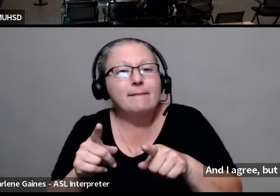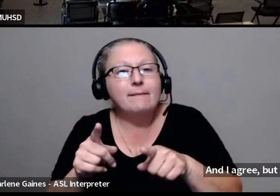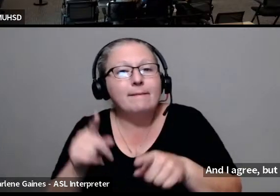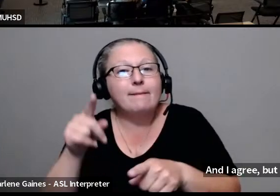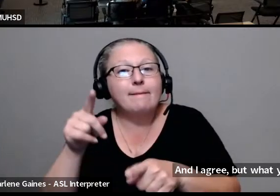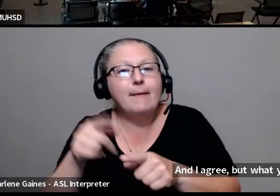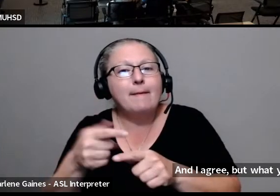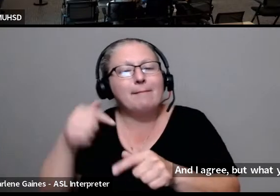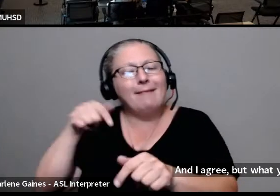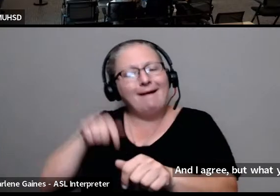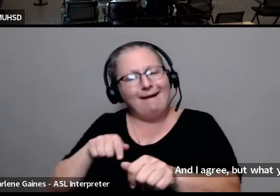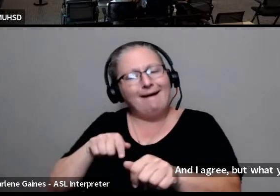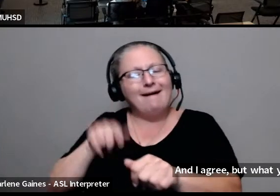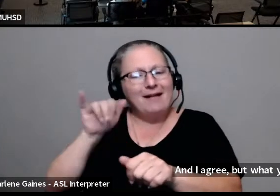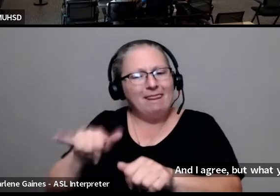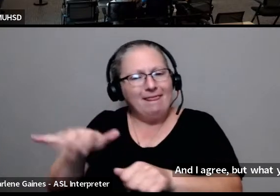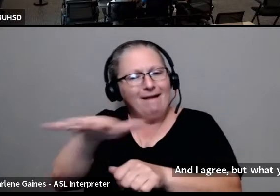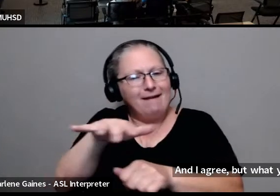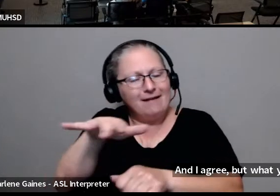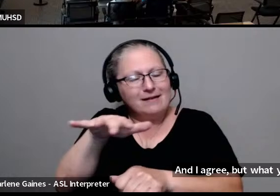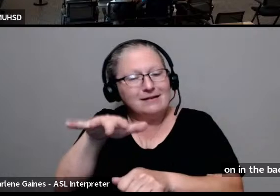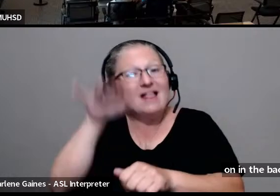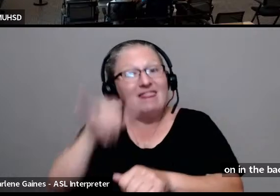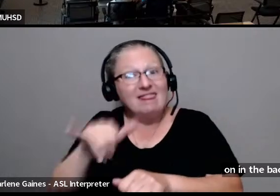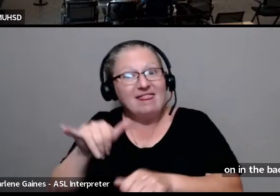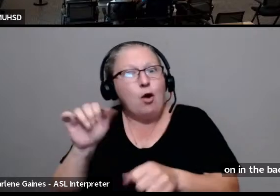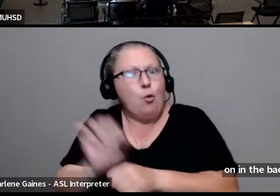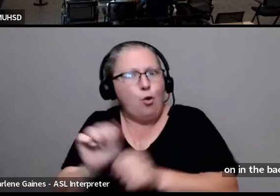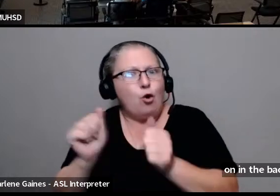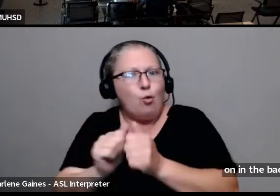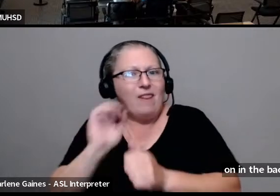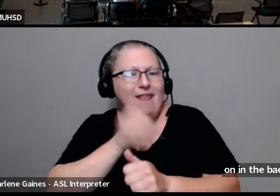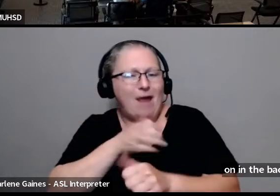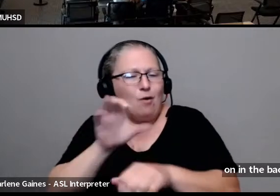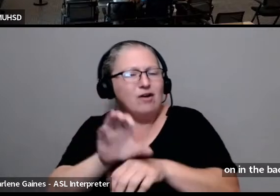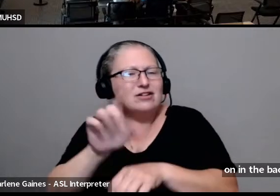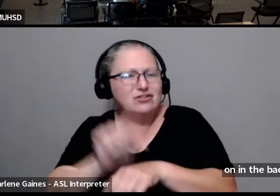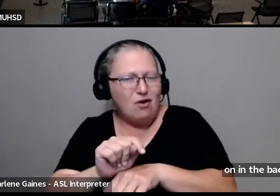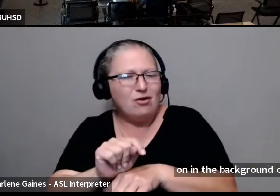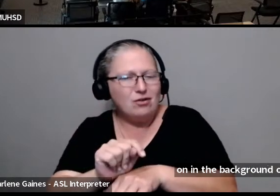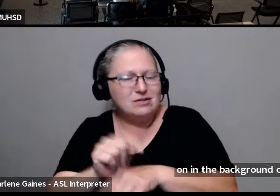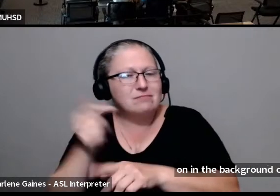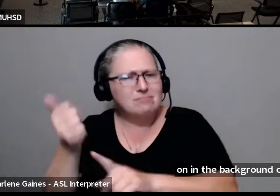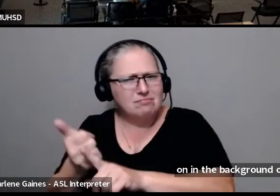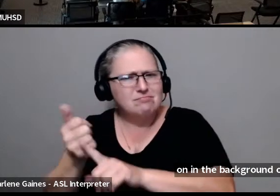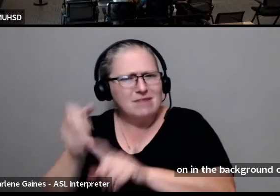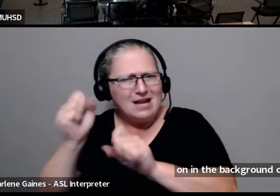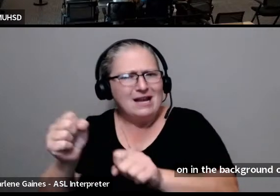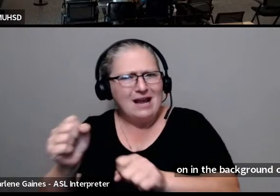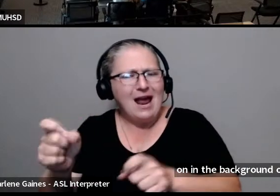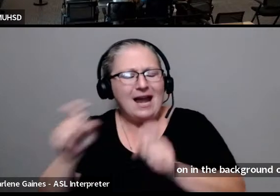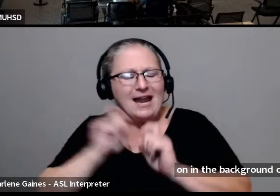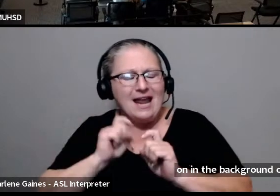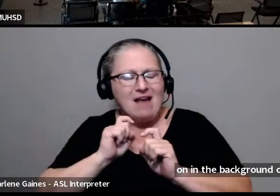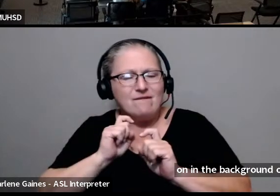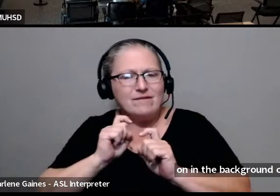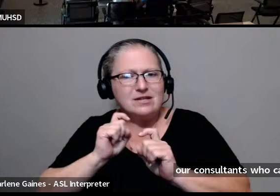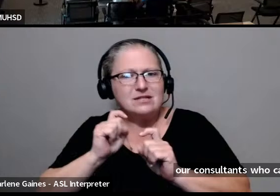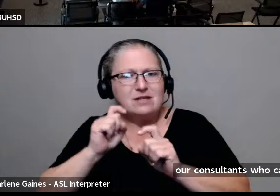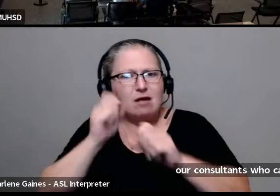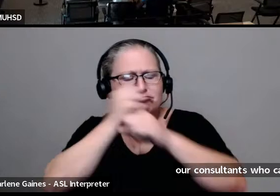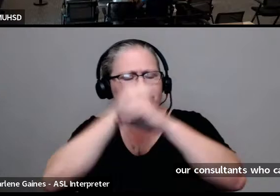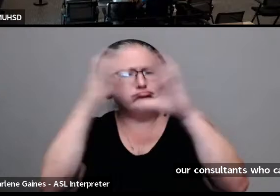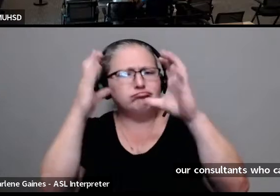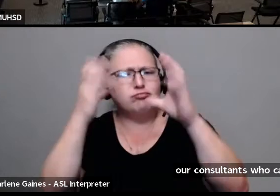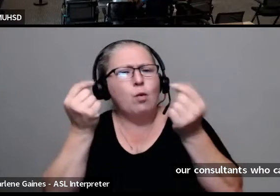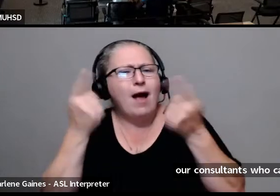the background of that, and that is working with our consultants who can really give us a bird's eye view of what is happening.